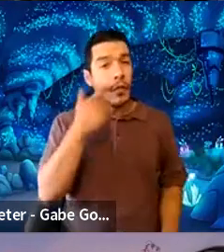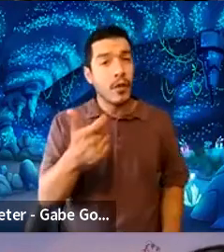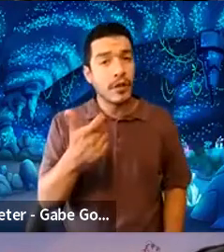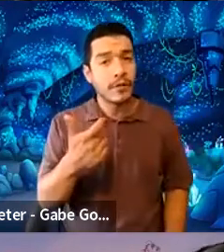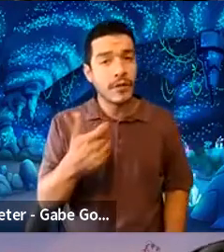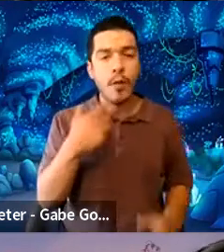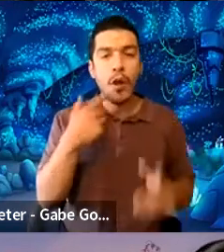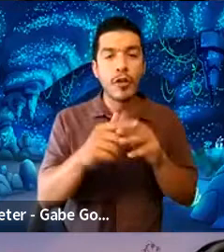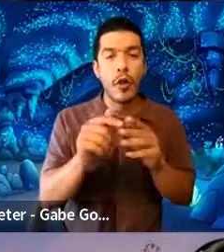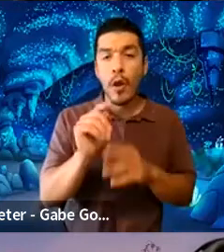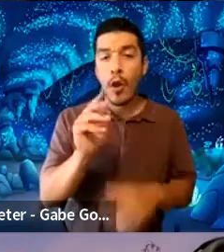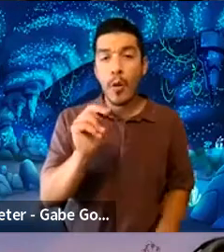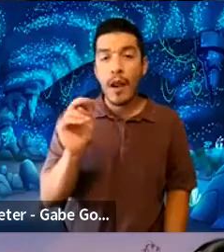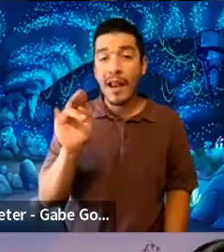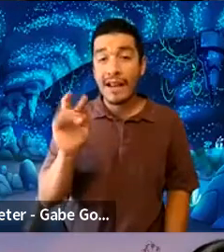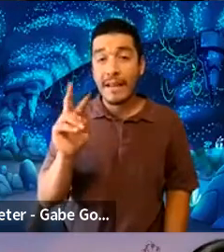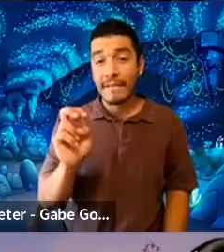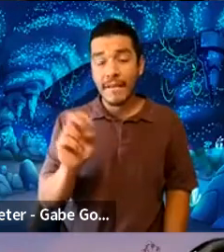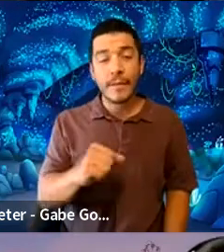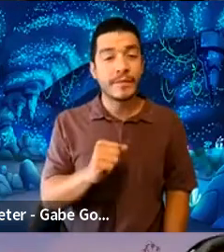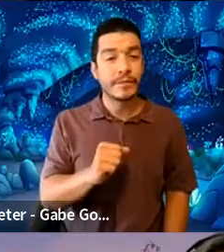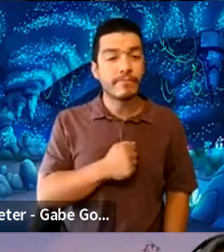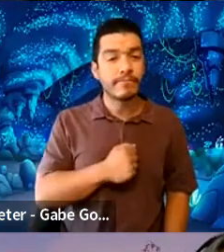with Norton and Neev. When I was